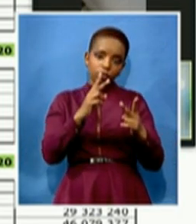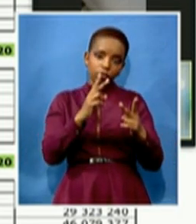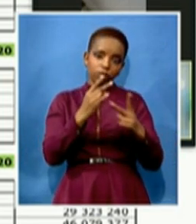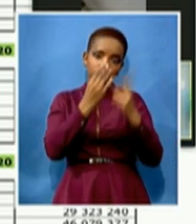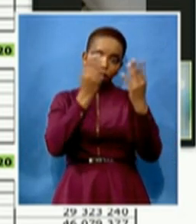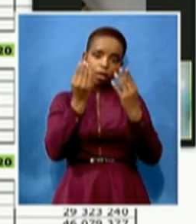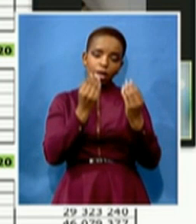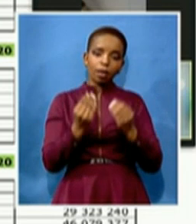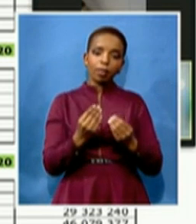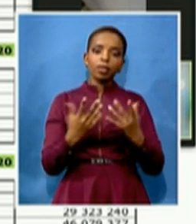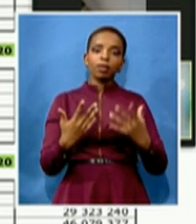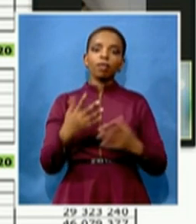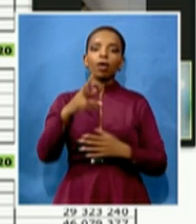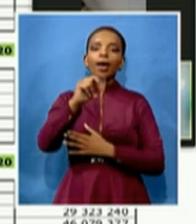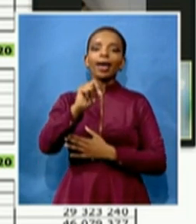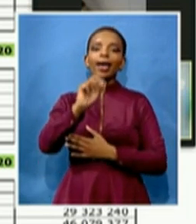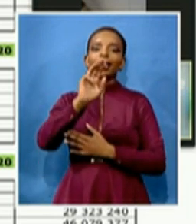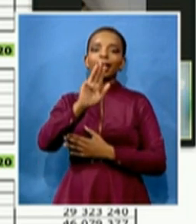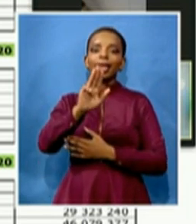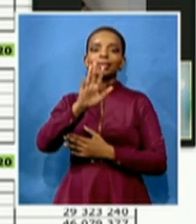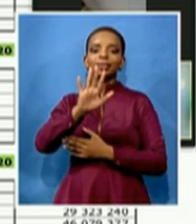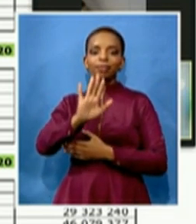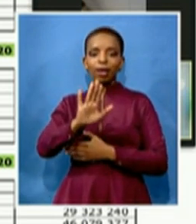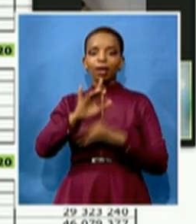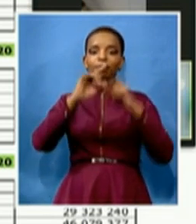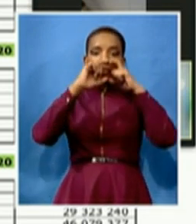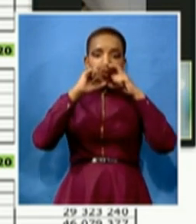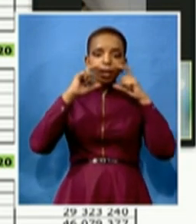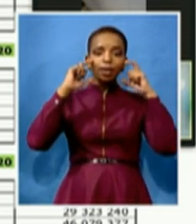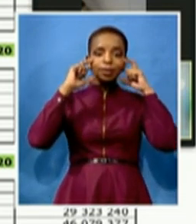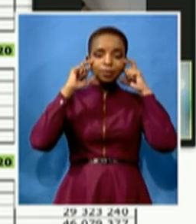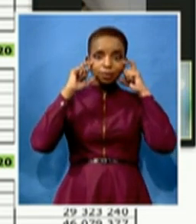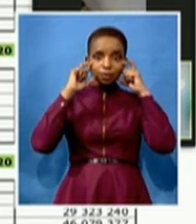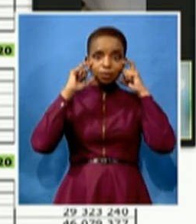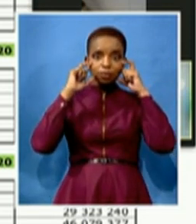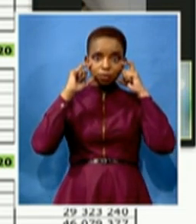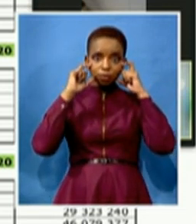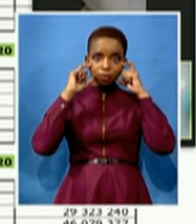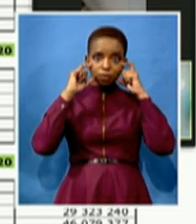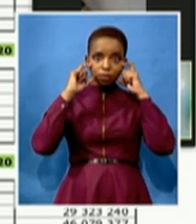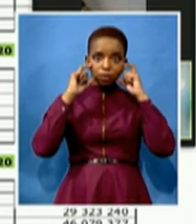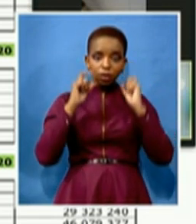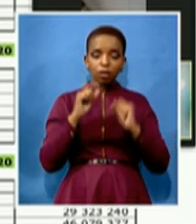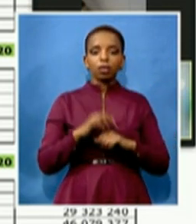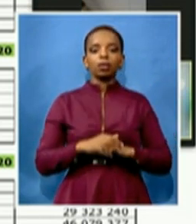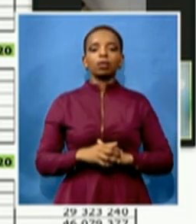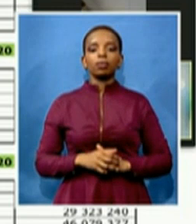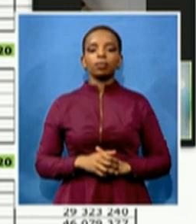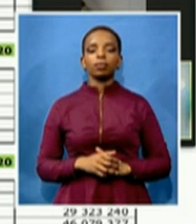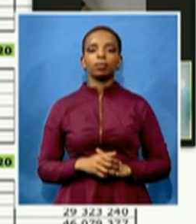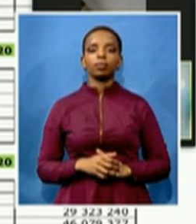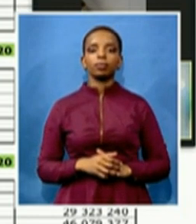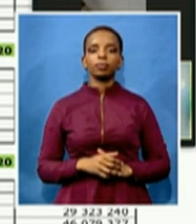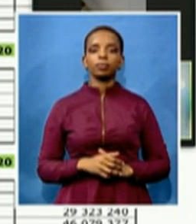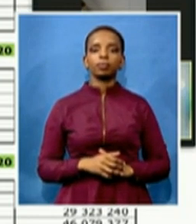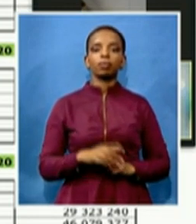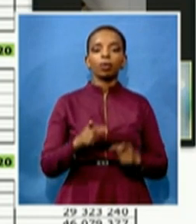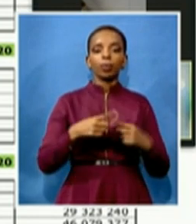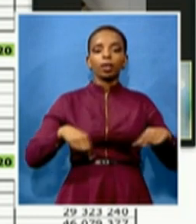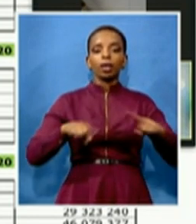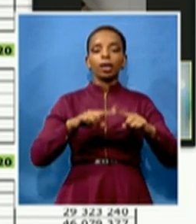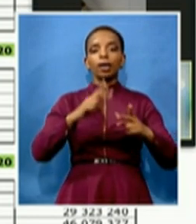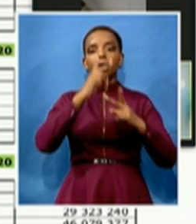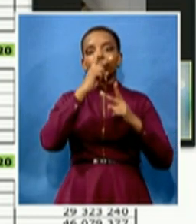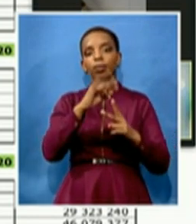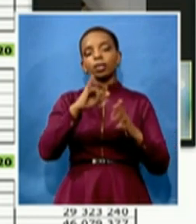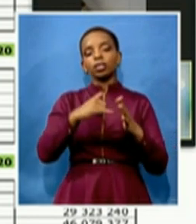our initial updated results as at June, looking at just over 20 million N95